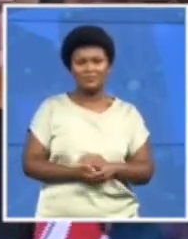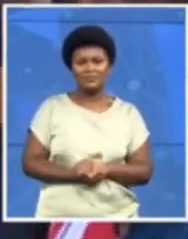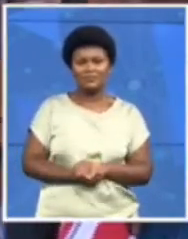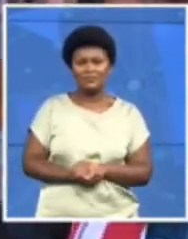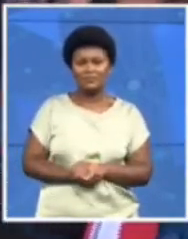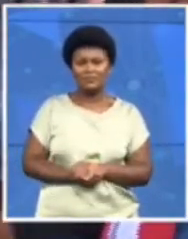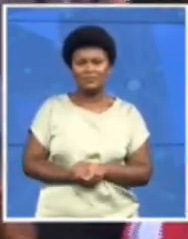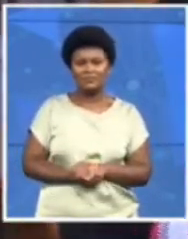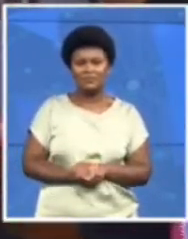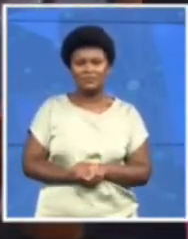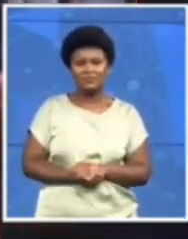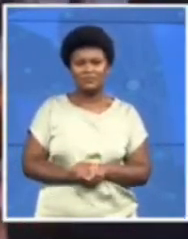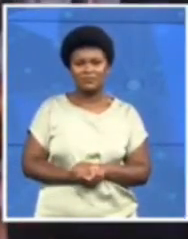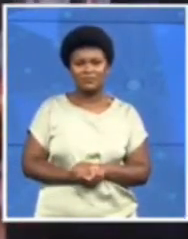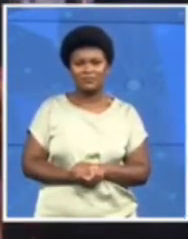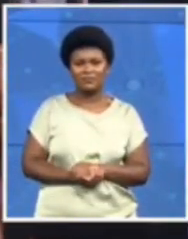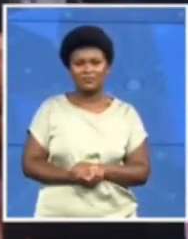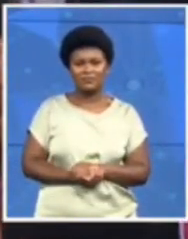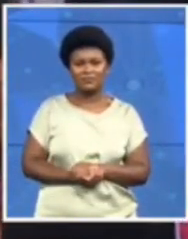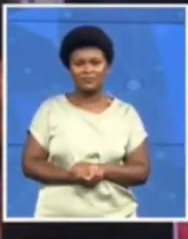where you're from?